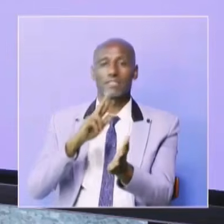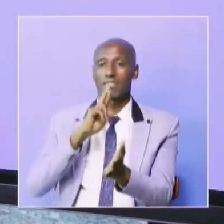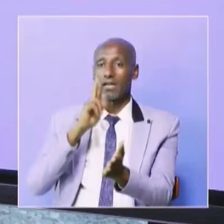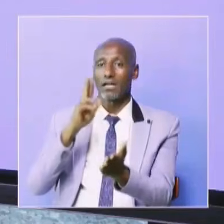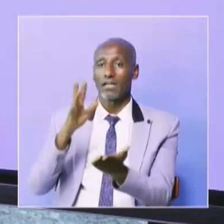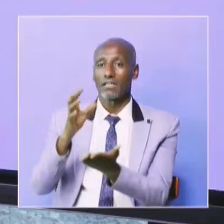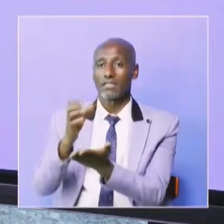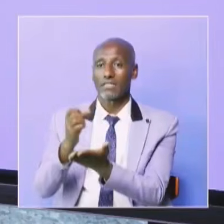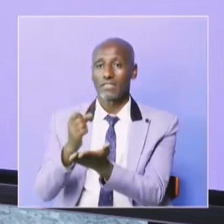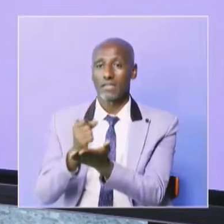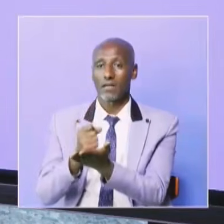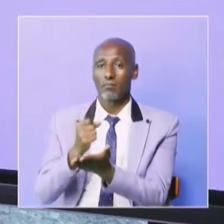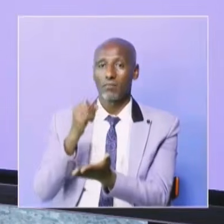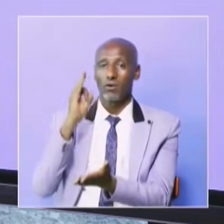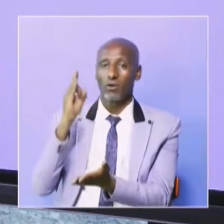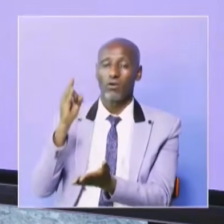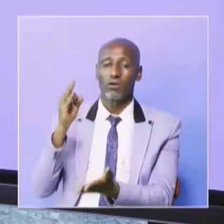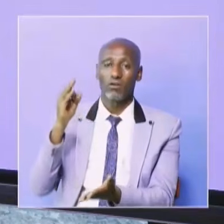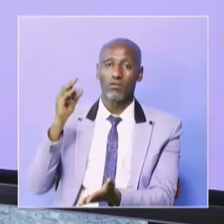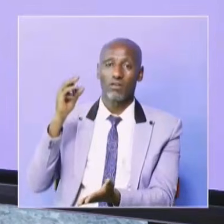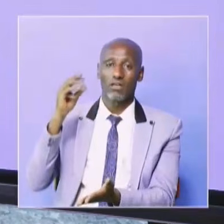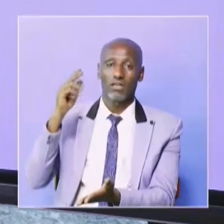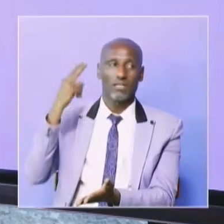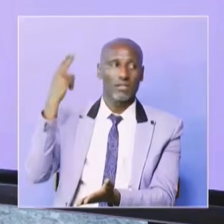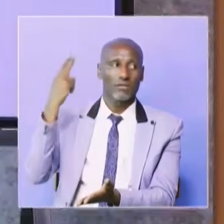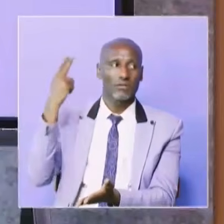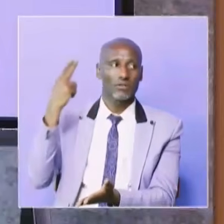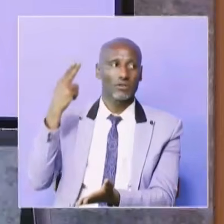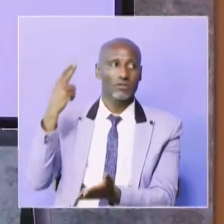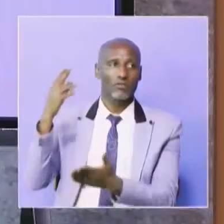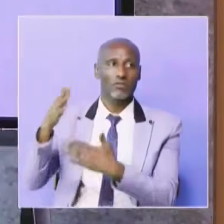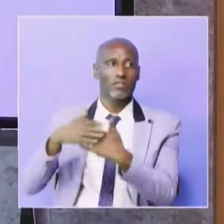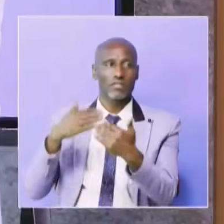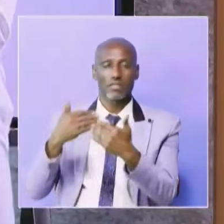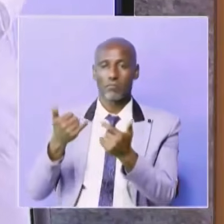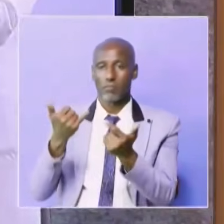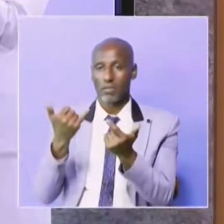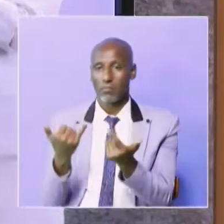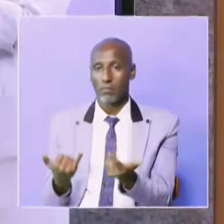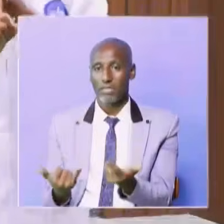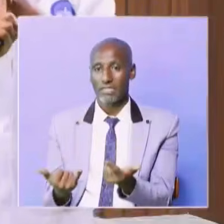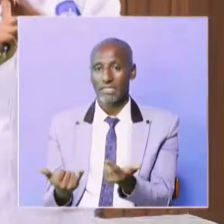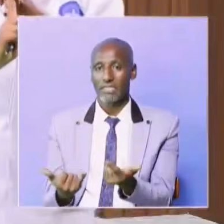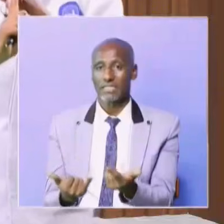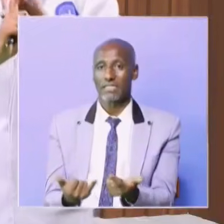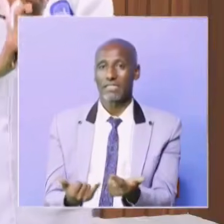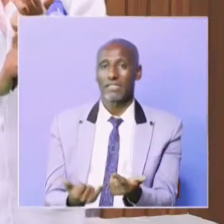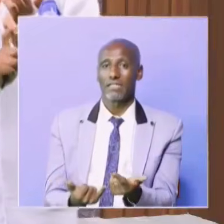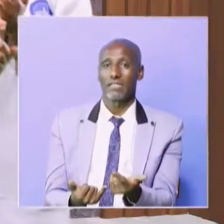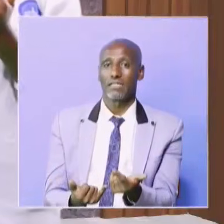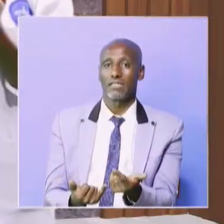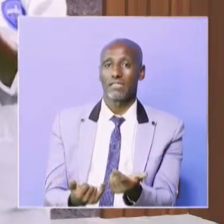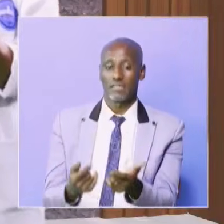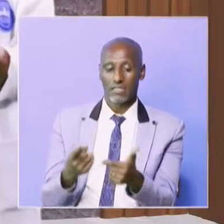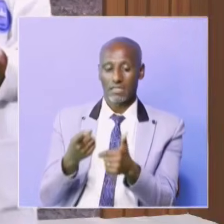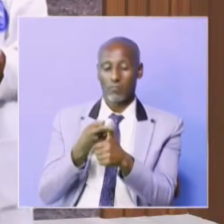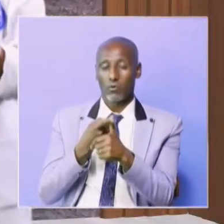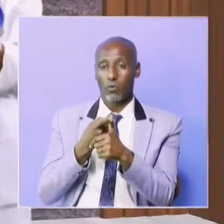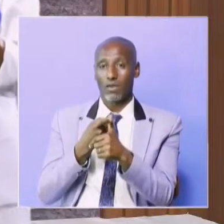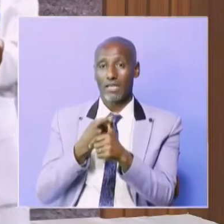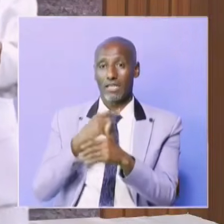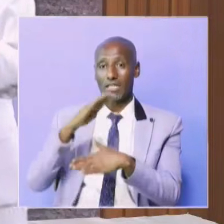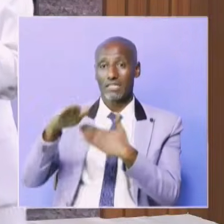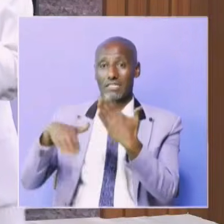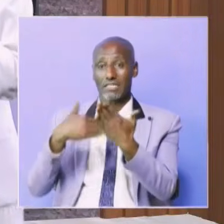of the uses that we use simple present for. Let me remind you. The first one for general truth activities